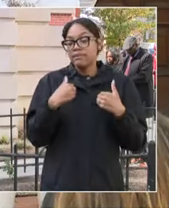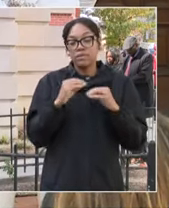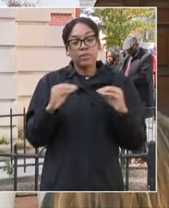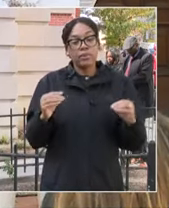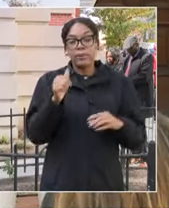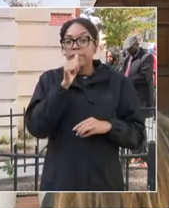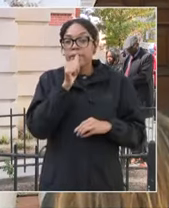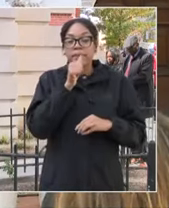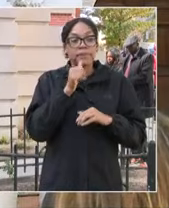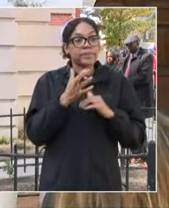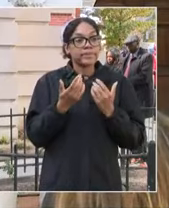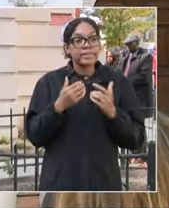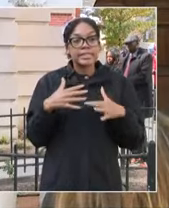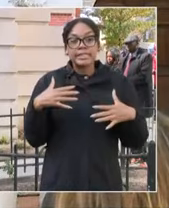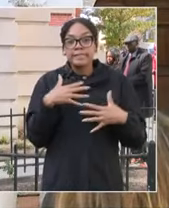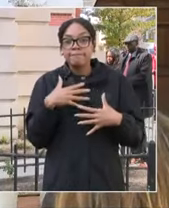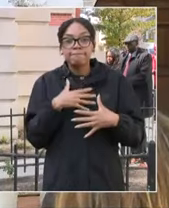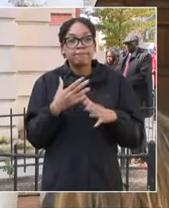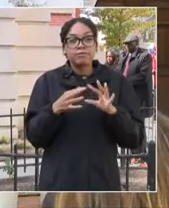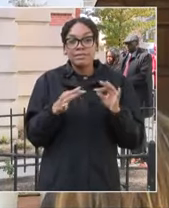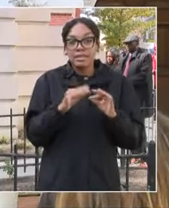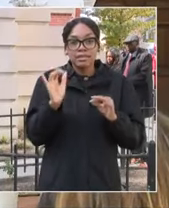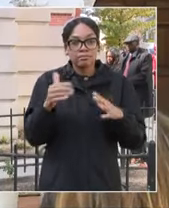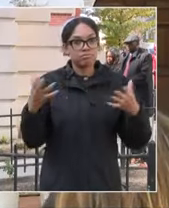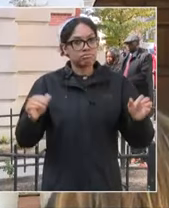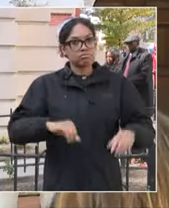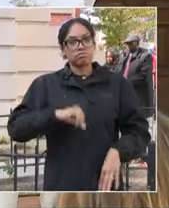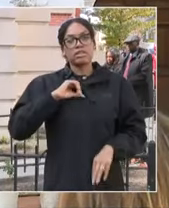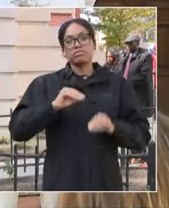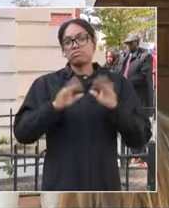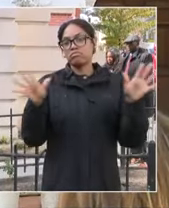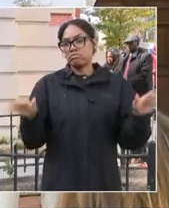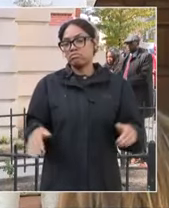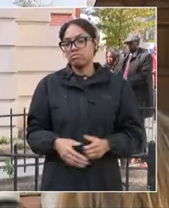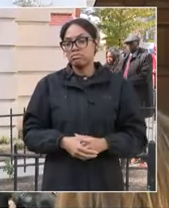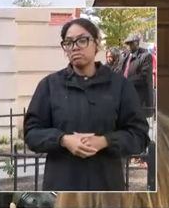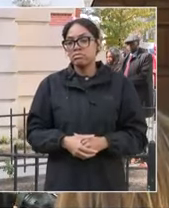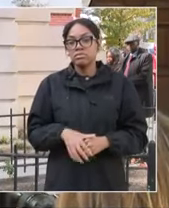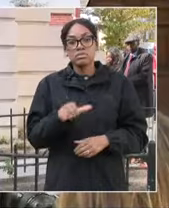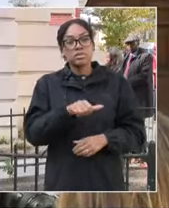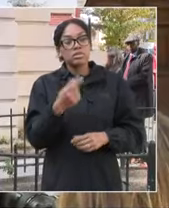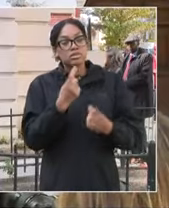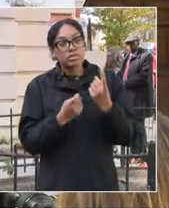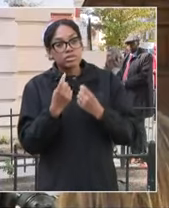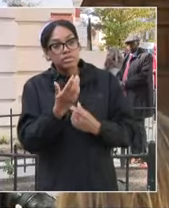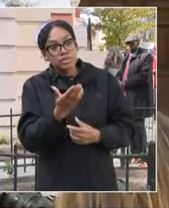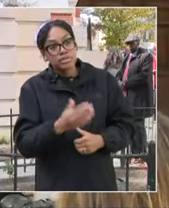saying it. Anybody else? Yep. Mayor,